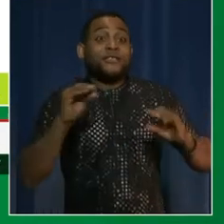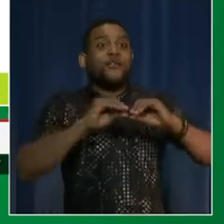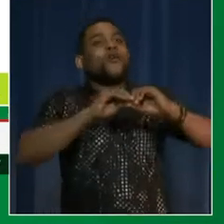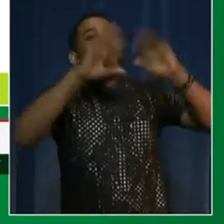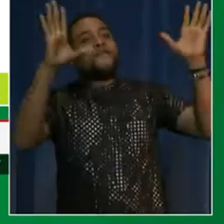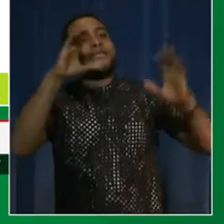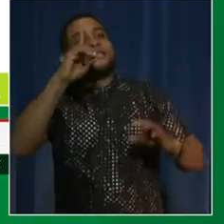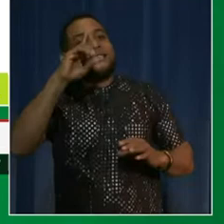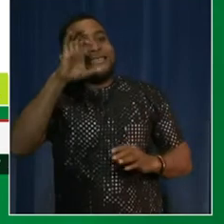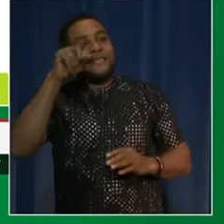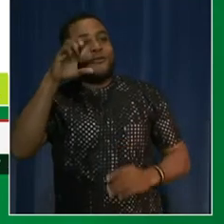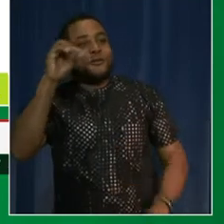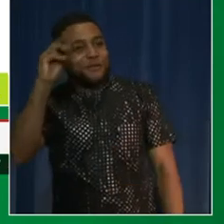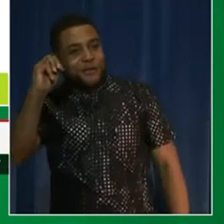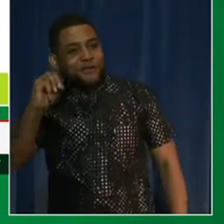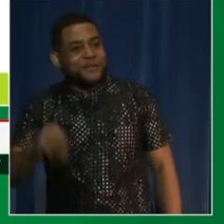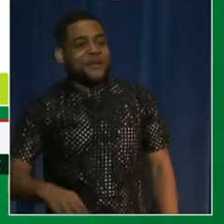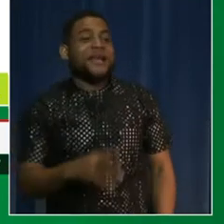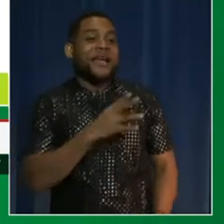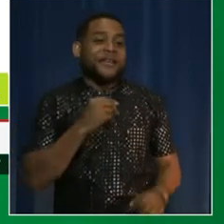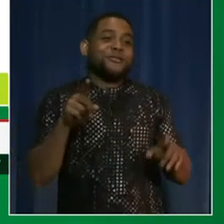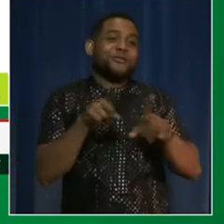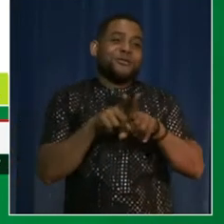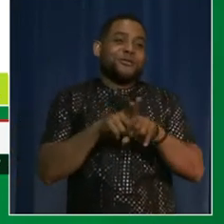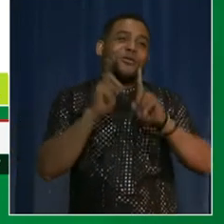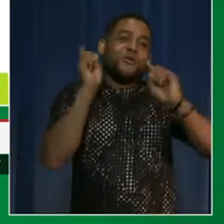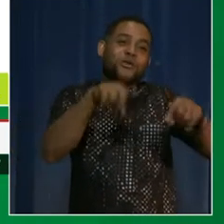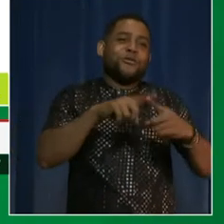dc.com. And also you can go old school and call us at